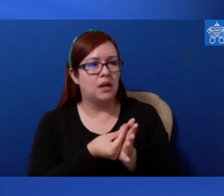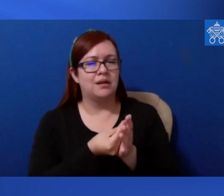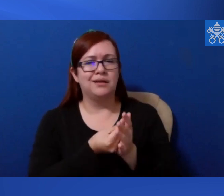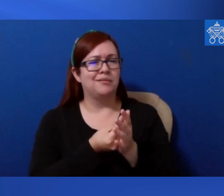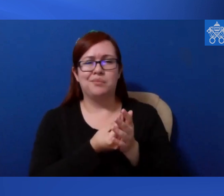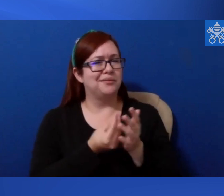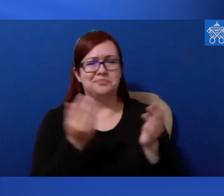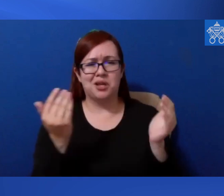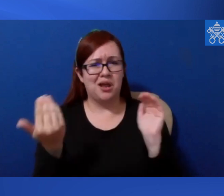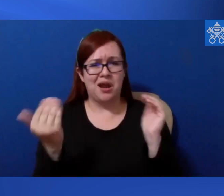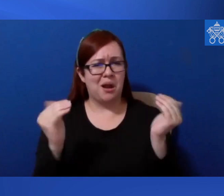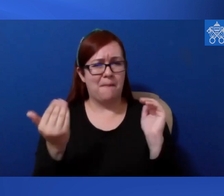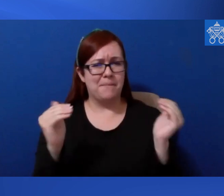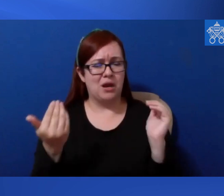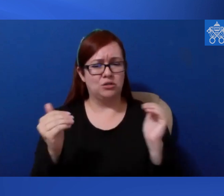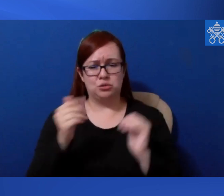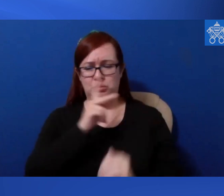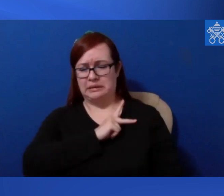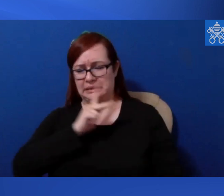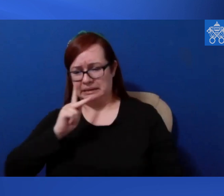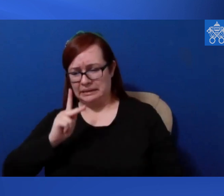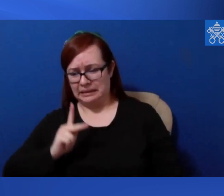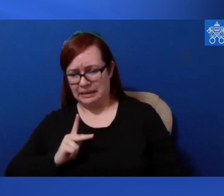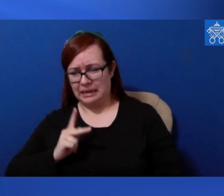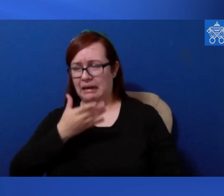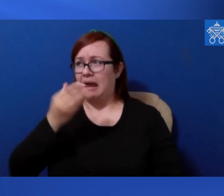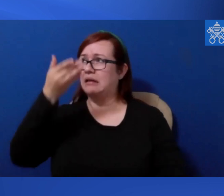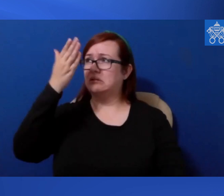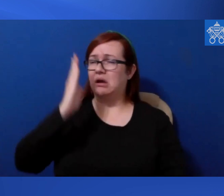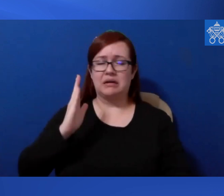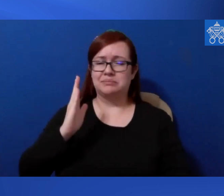comparable to the previous one, the one forgiven by God.